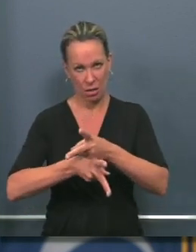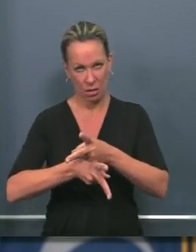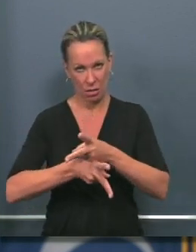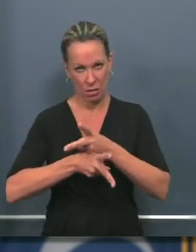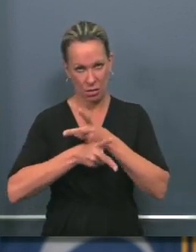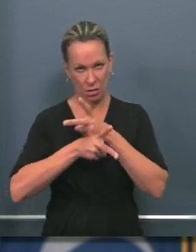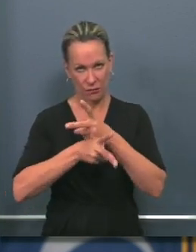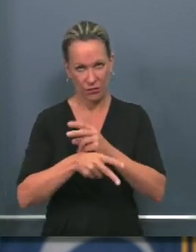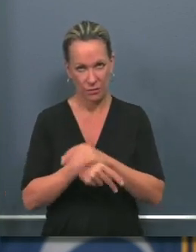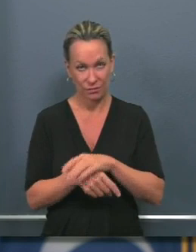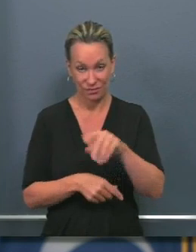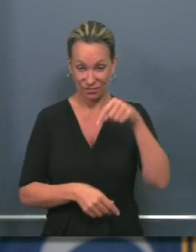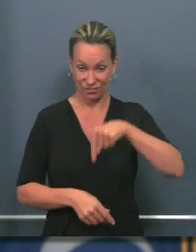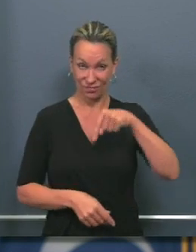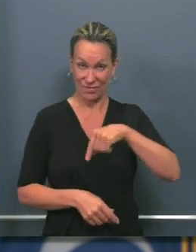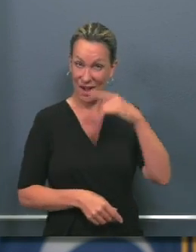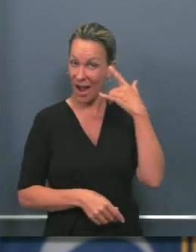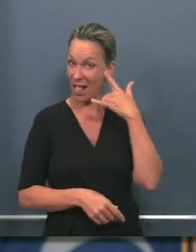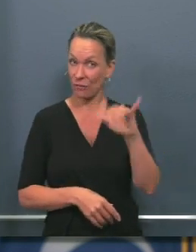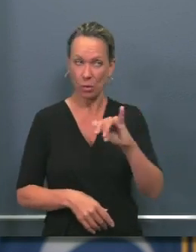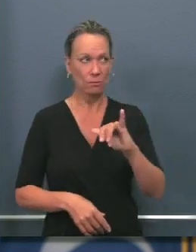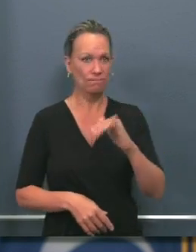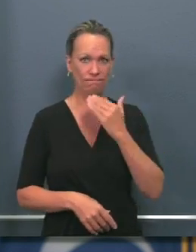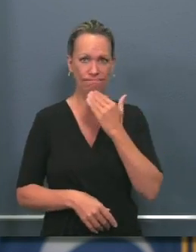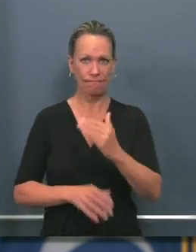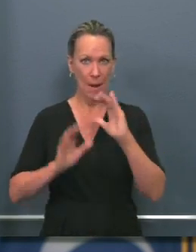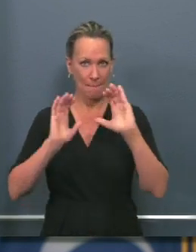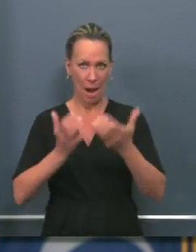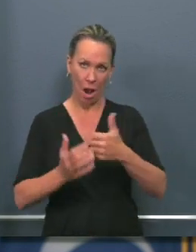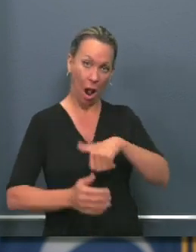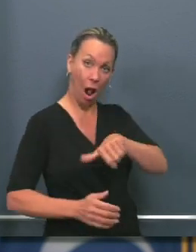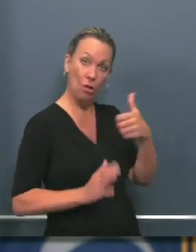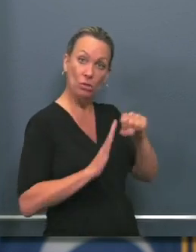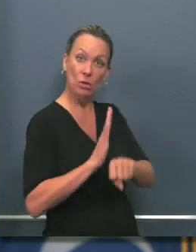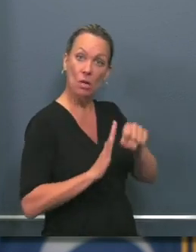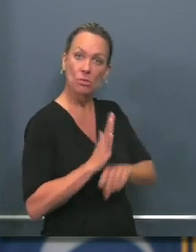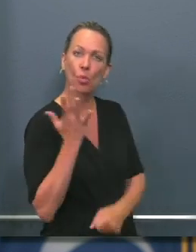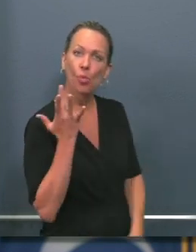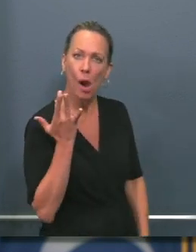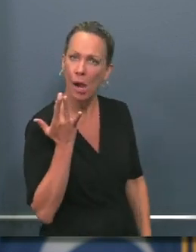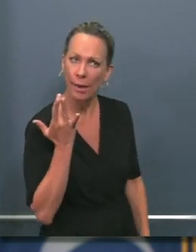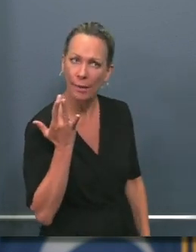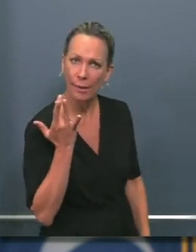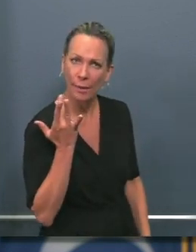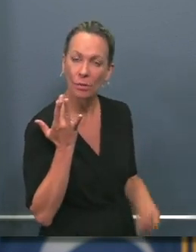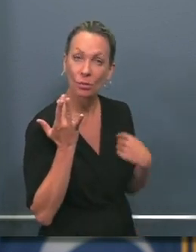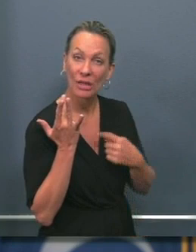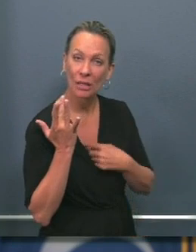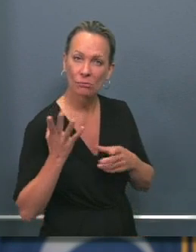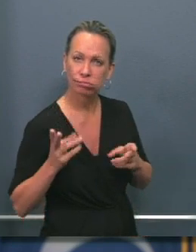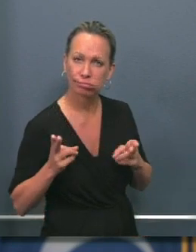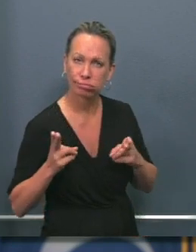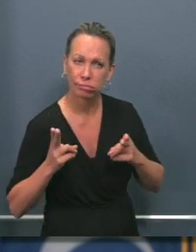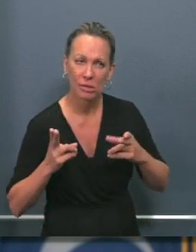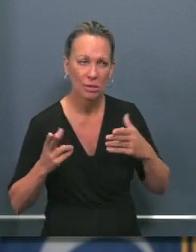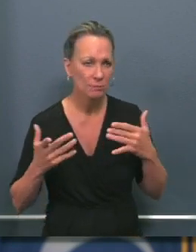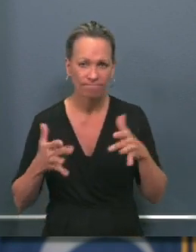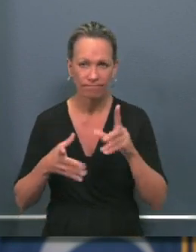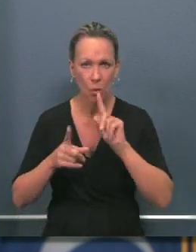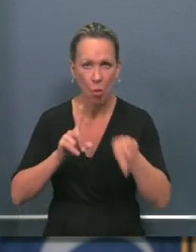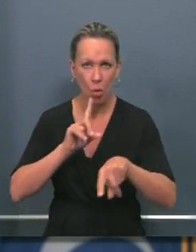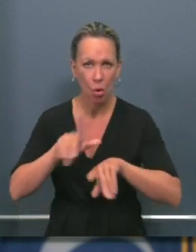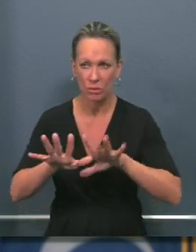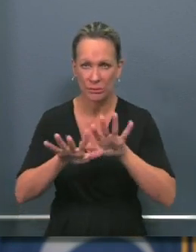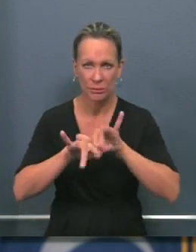California was moving swiftly and acting with a sense of urgency on our stay-at-home order and people practicing physical distancing,